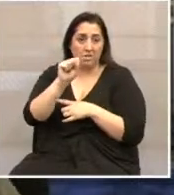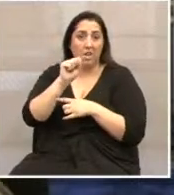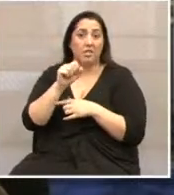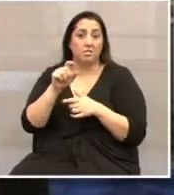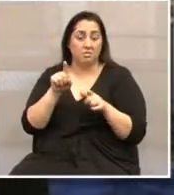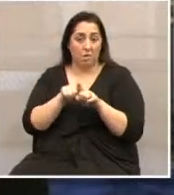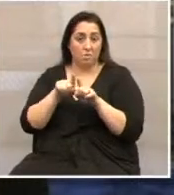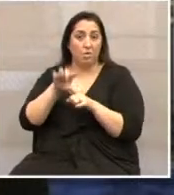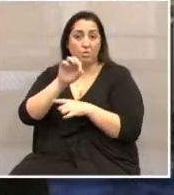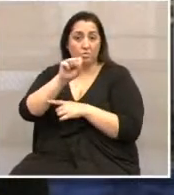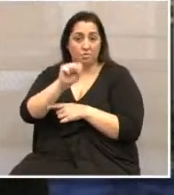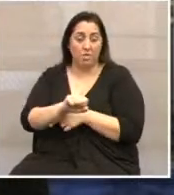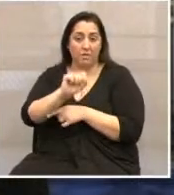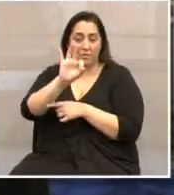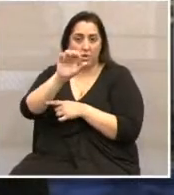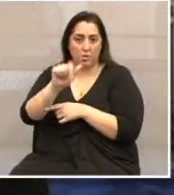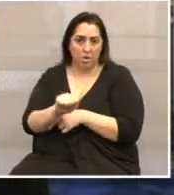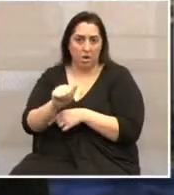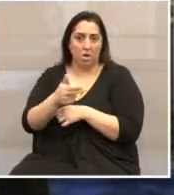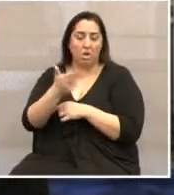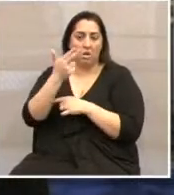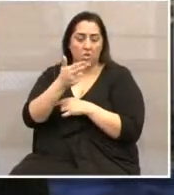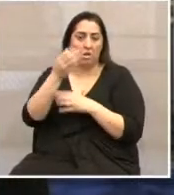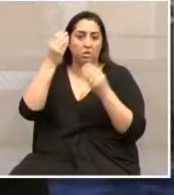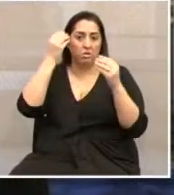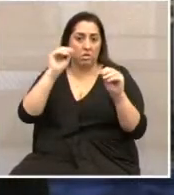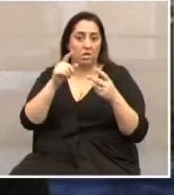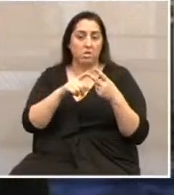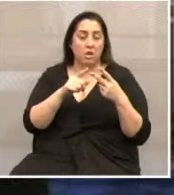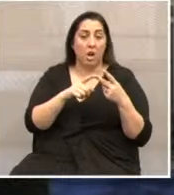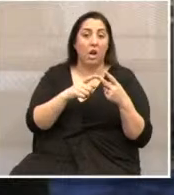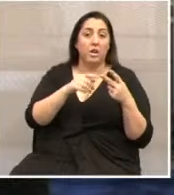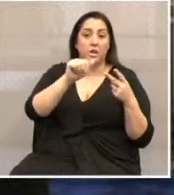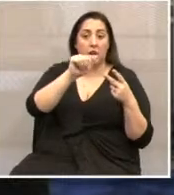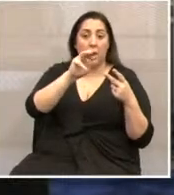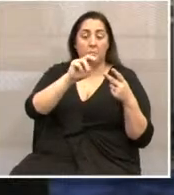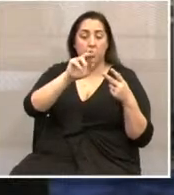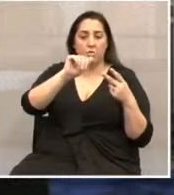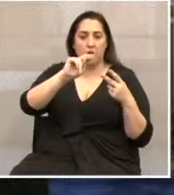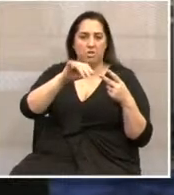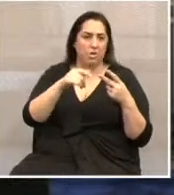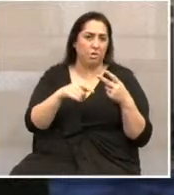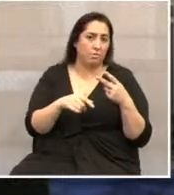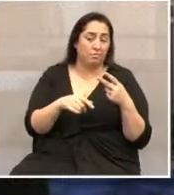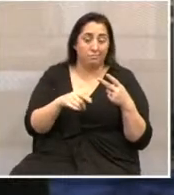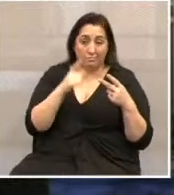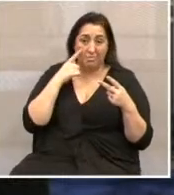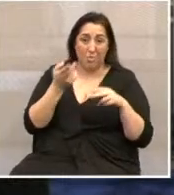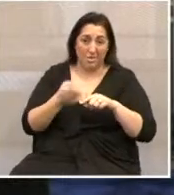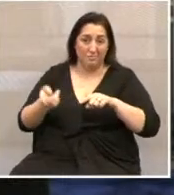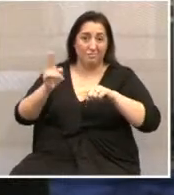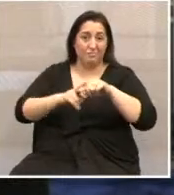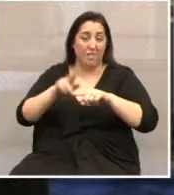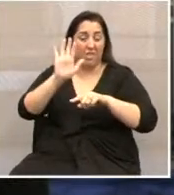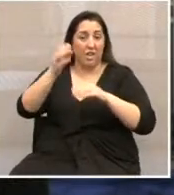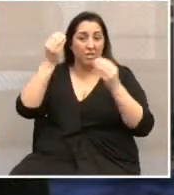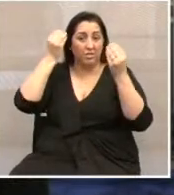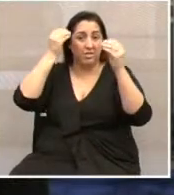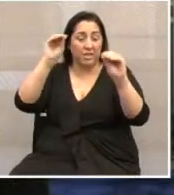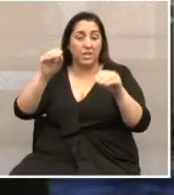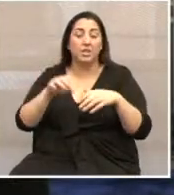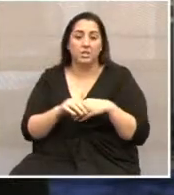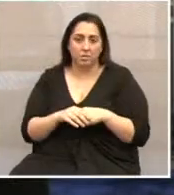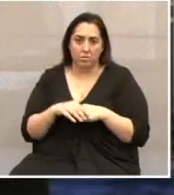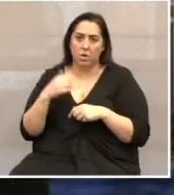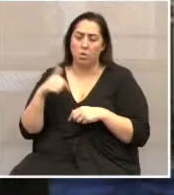sales and ammunition have increased dramatically, exponentially in the past year. And so this is definitely an issue